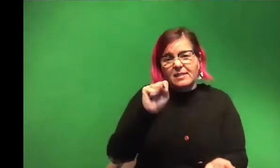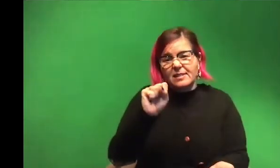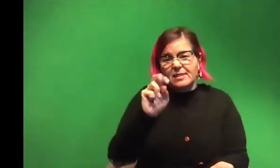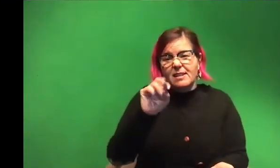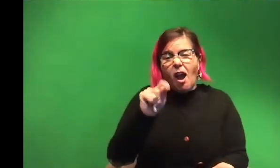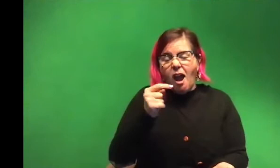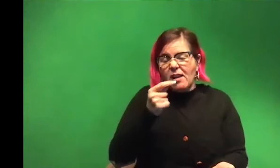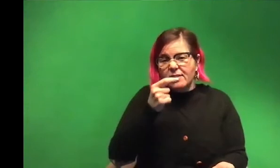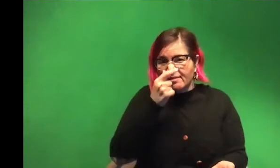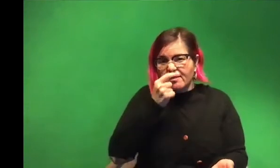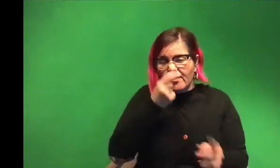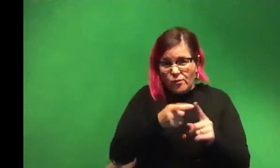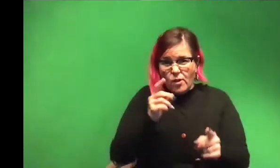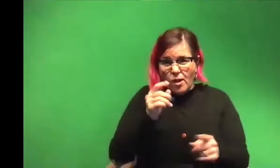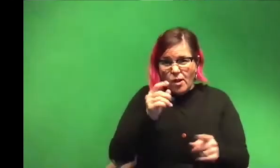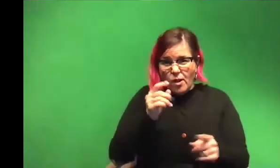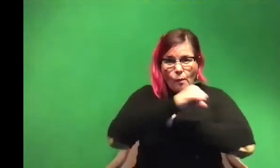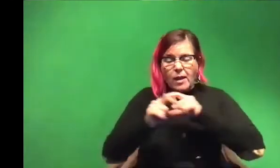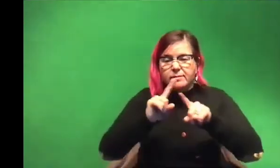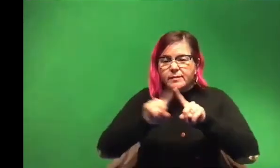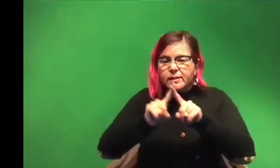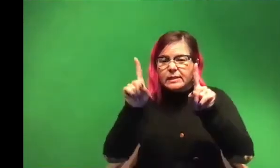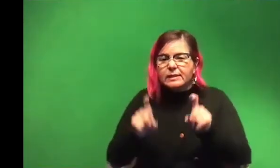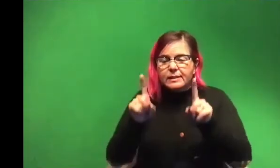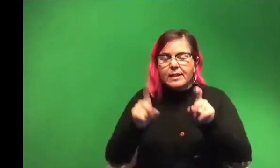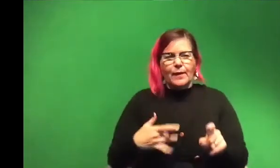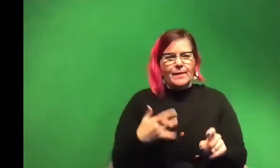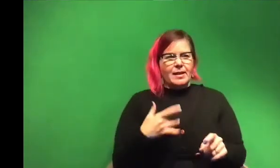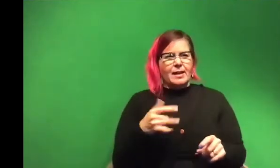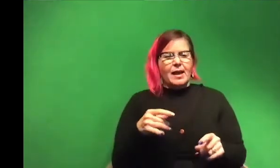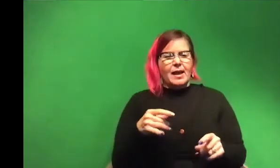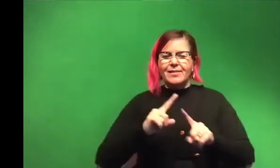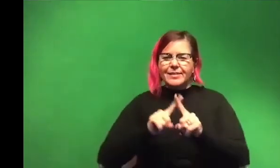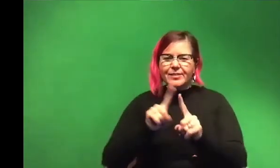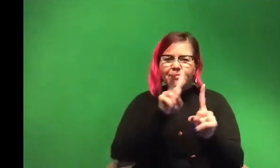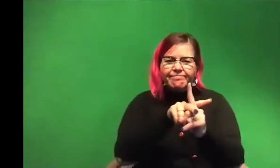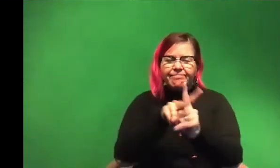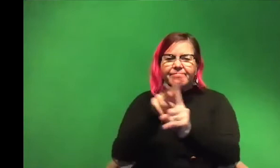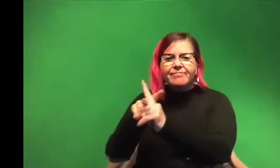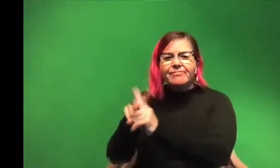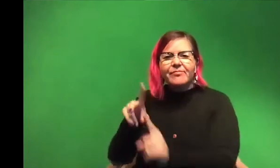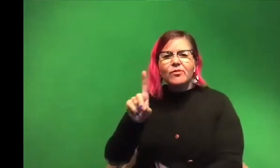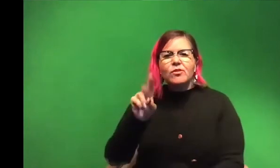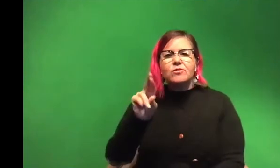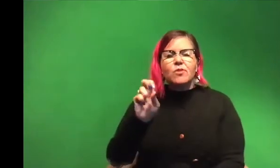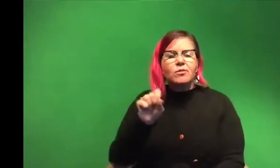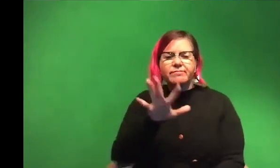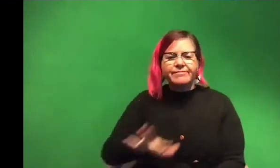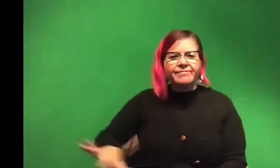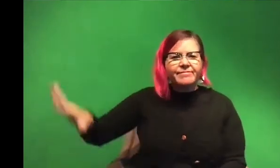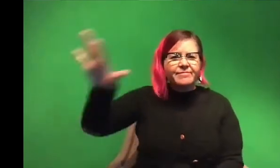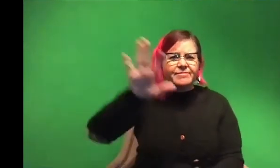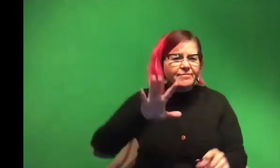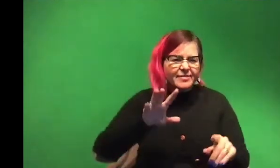whale, to do various tests on the whales. So I feel like there are all these applications of drones that are used all across